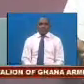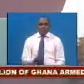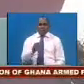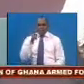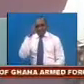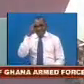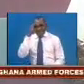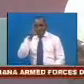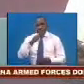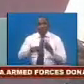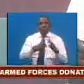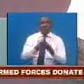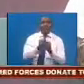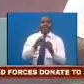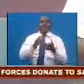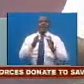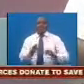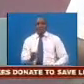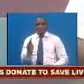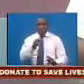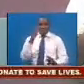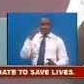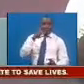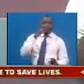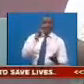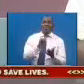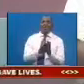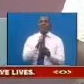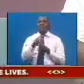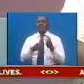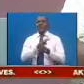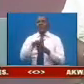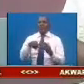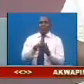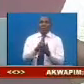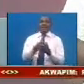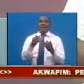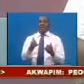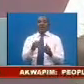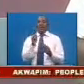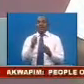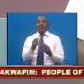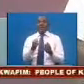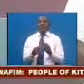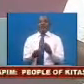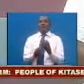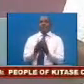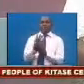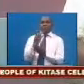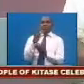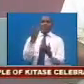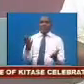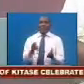think of the world without the internet. Experts say the world in such an age will simply grind to a